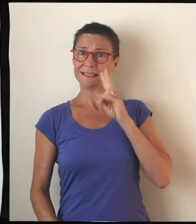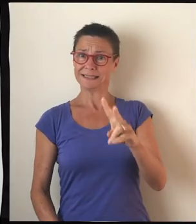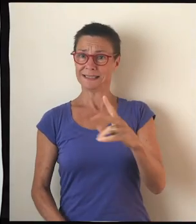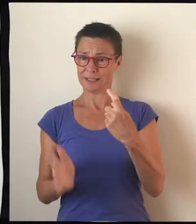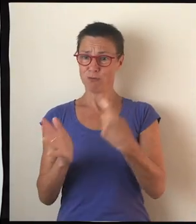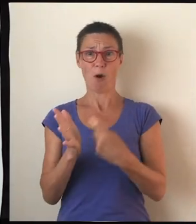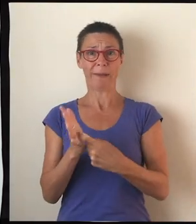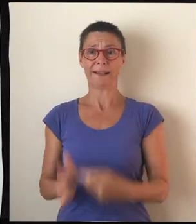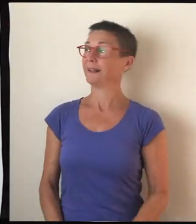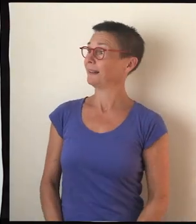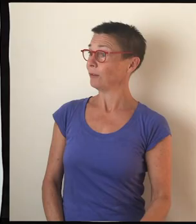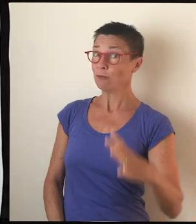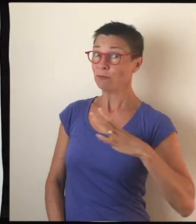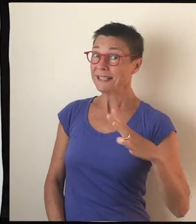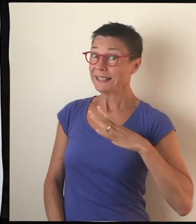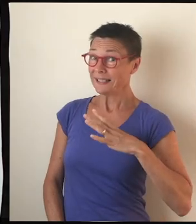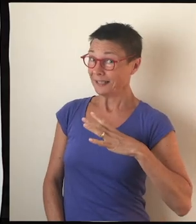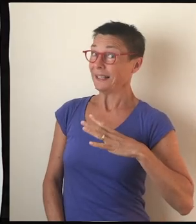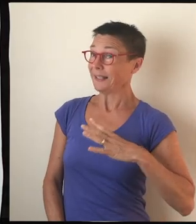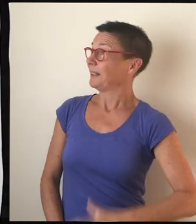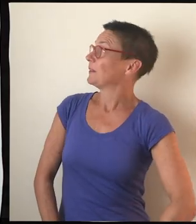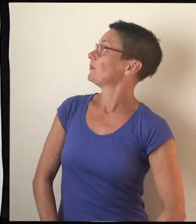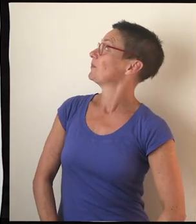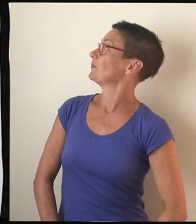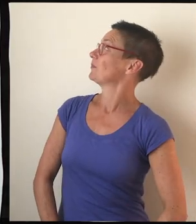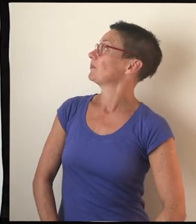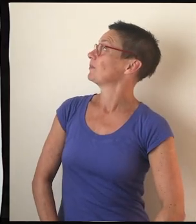TV remote. Are you ready, Robin? Over to you.